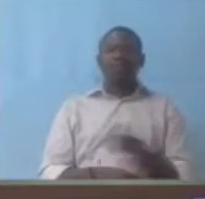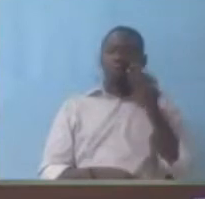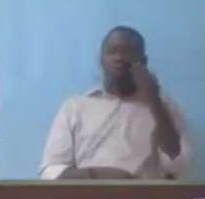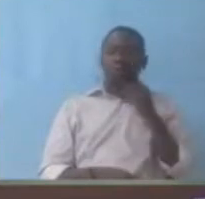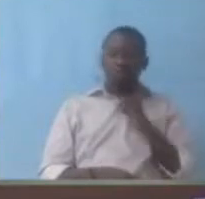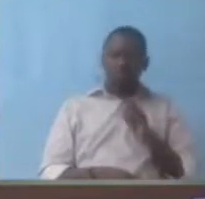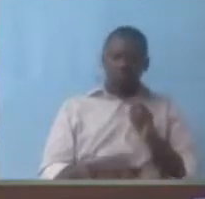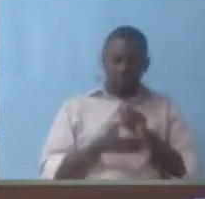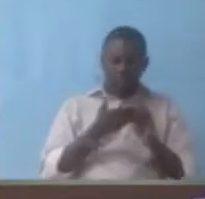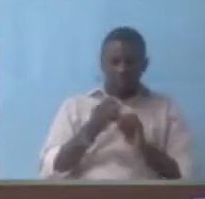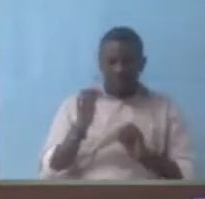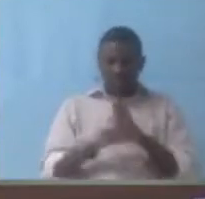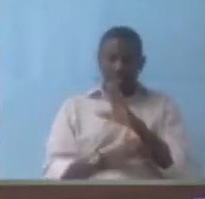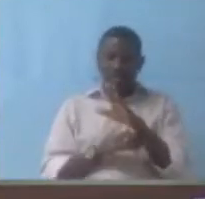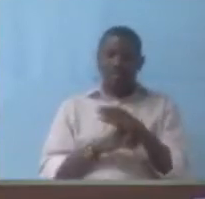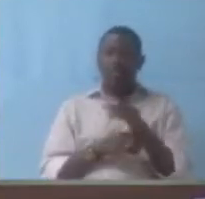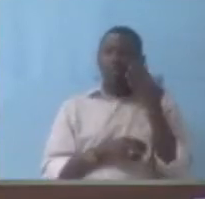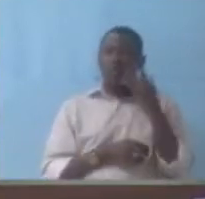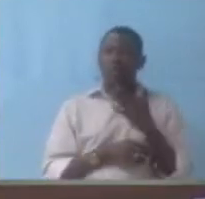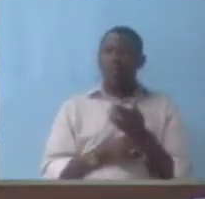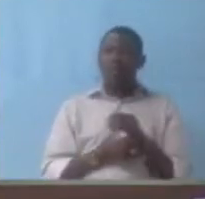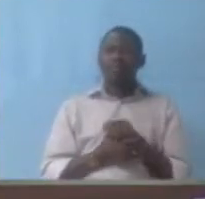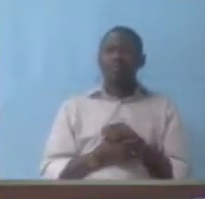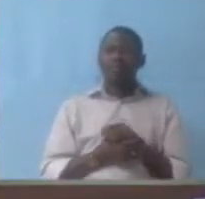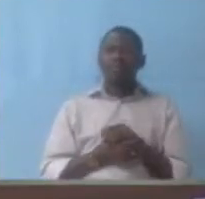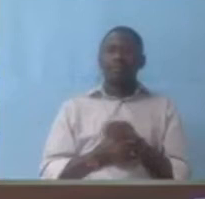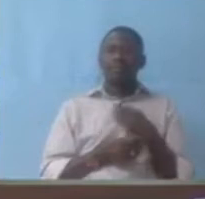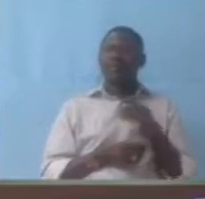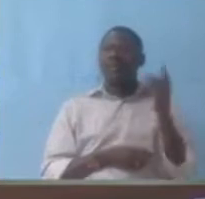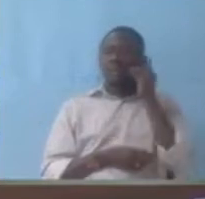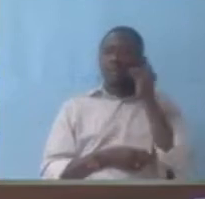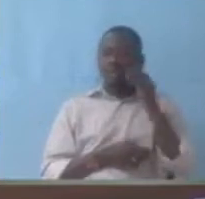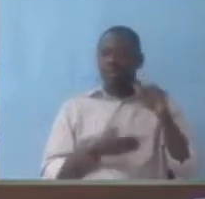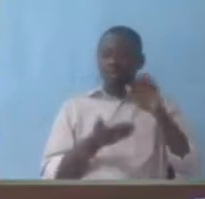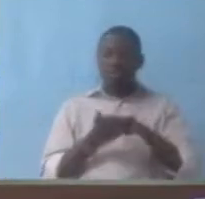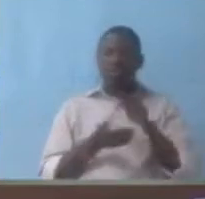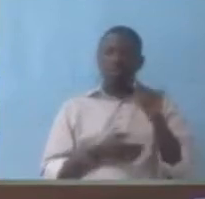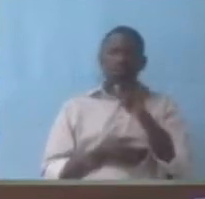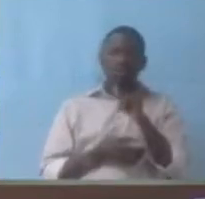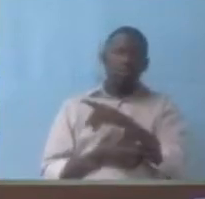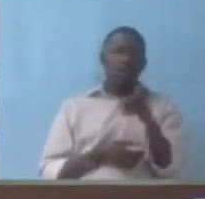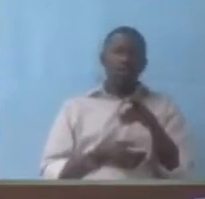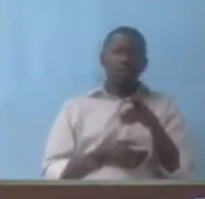passed? Yeah, non di wadi jimale. Yeah, that was the day on which they took over power.